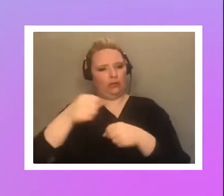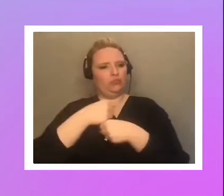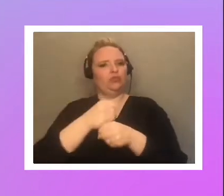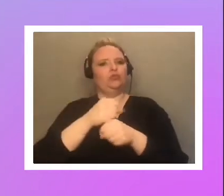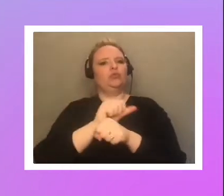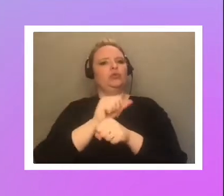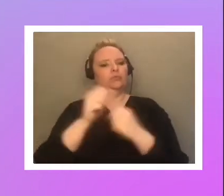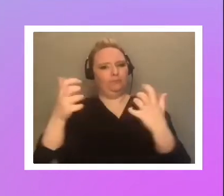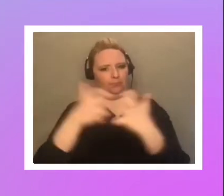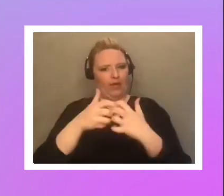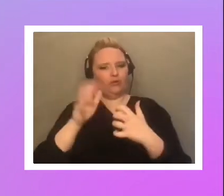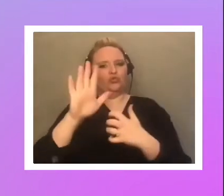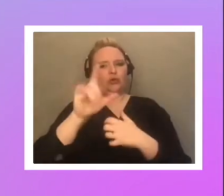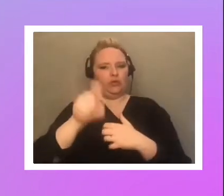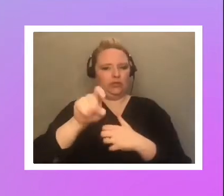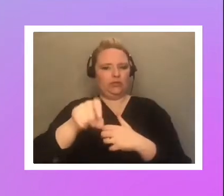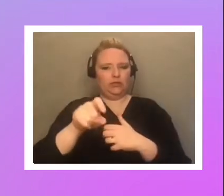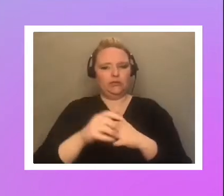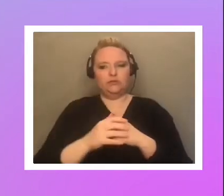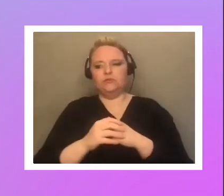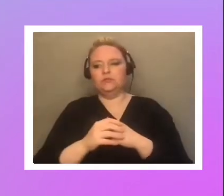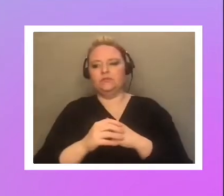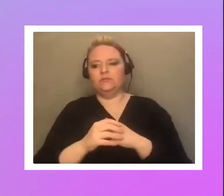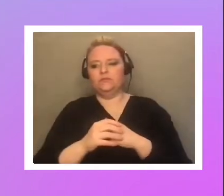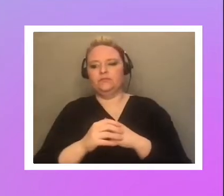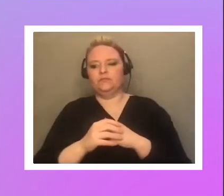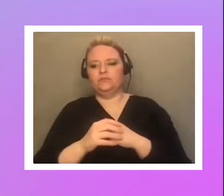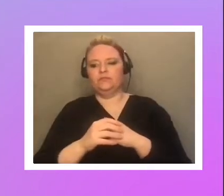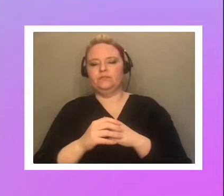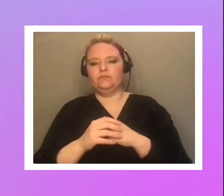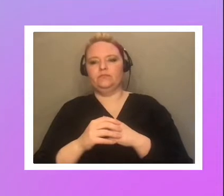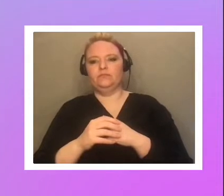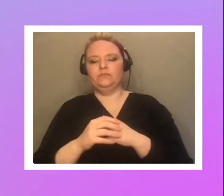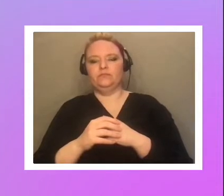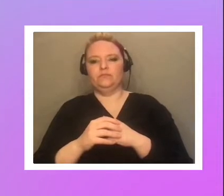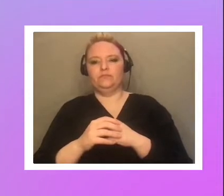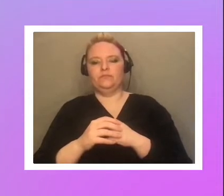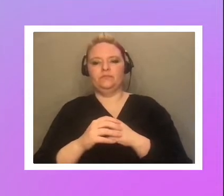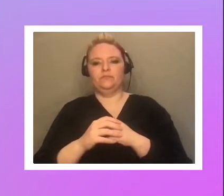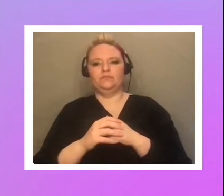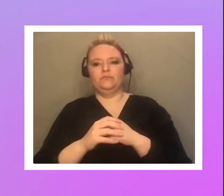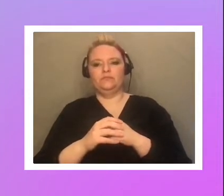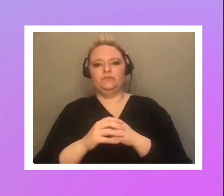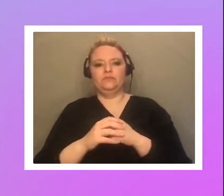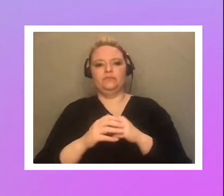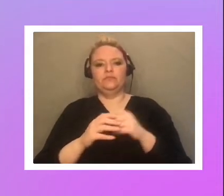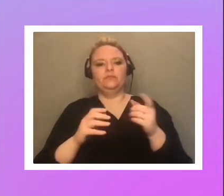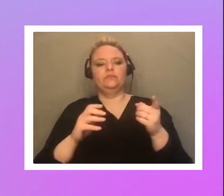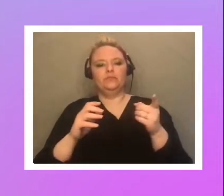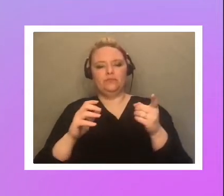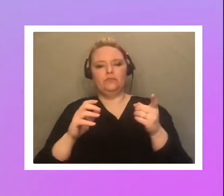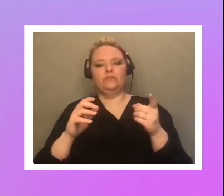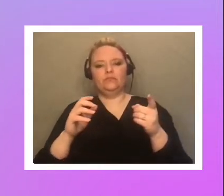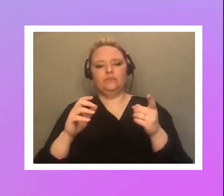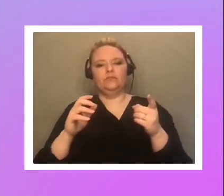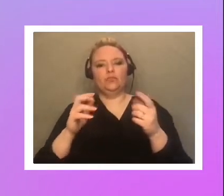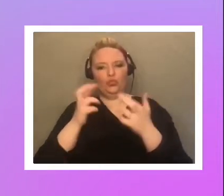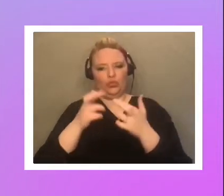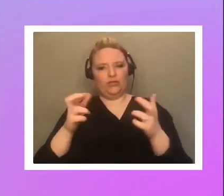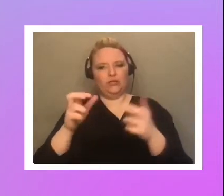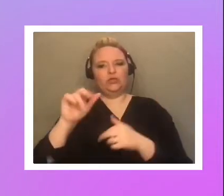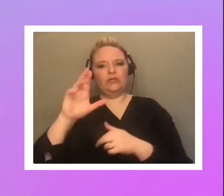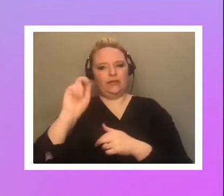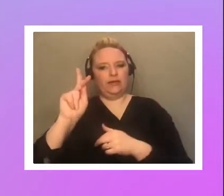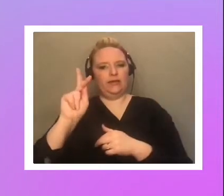that meets your needs. And I have linked to a resource on